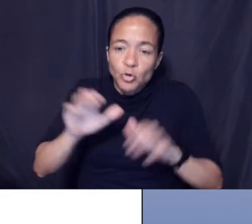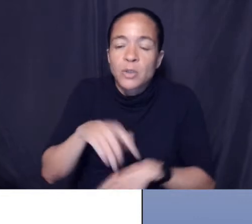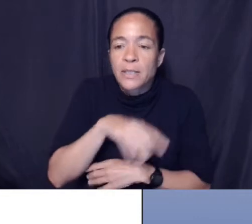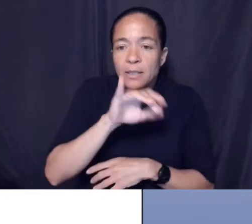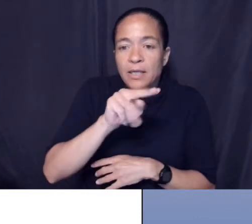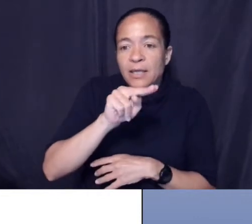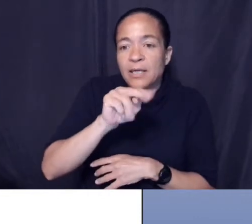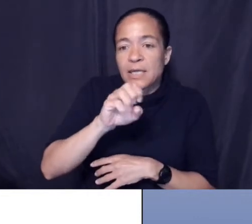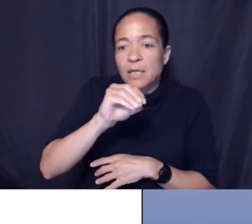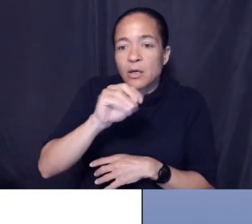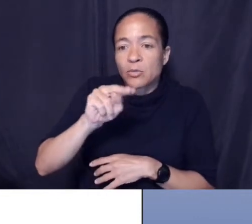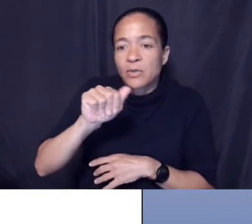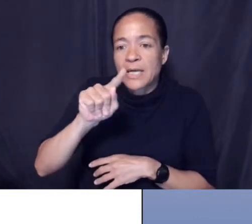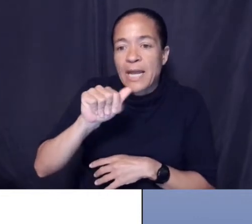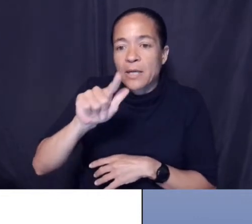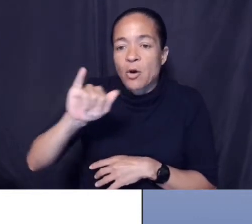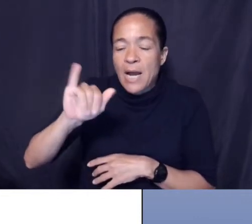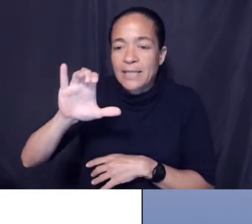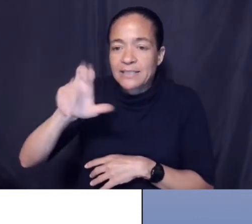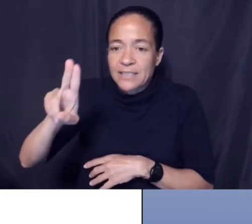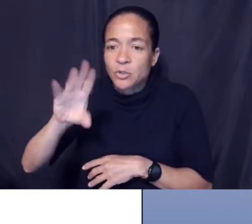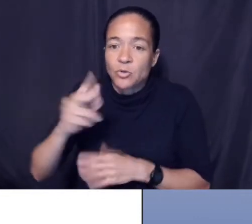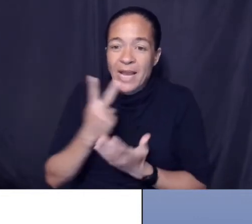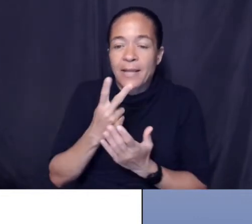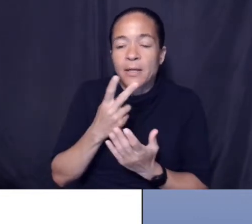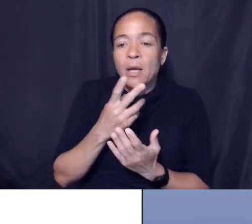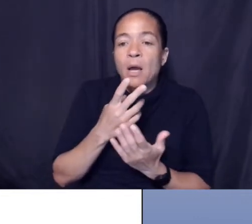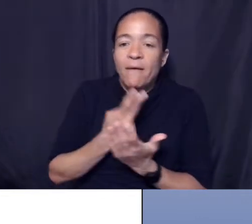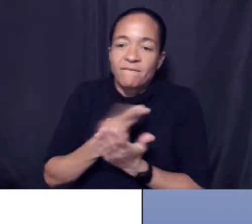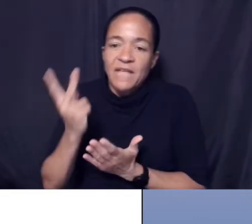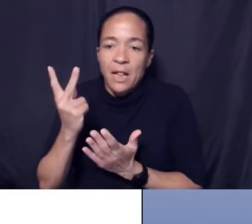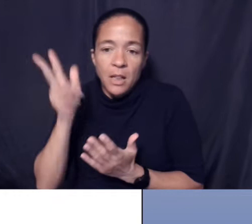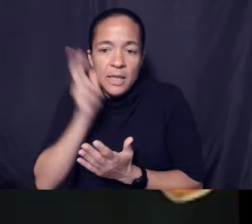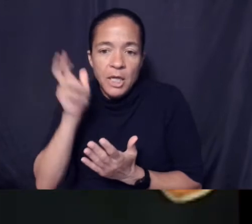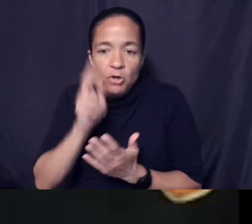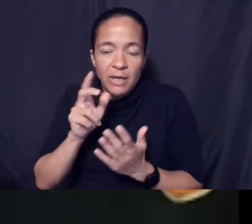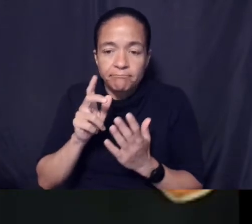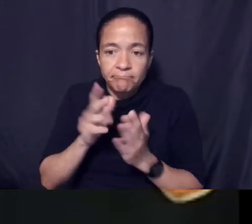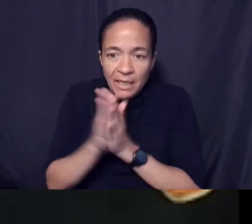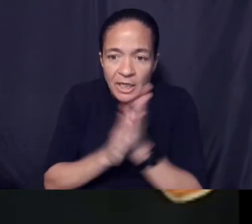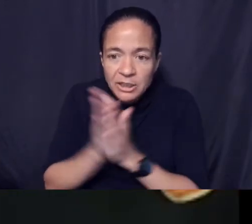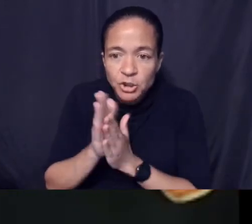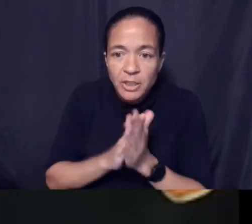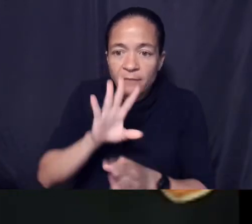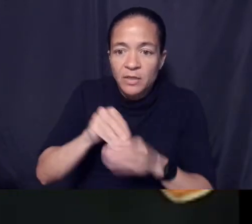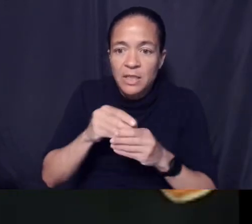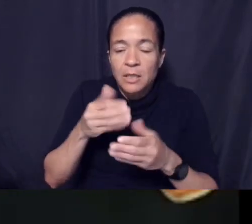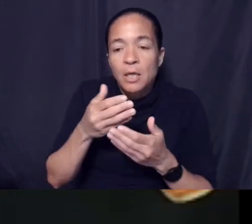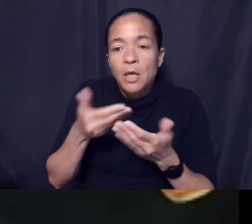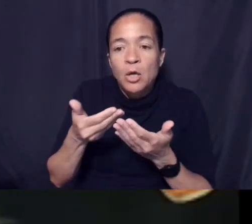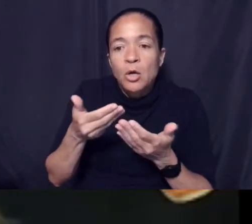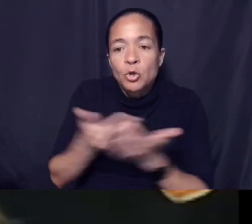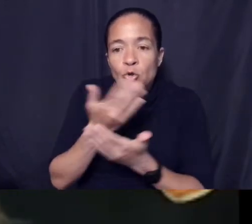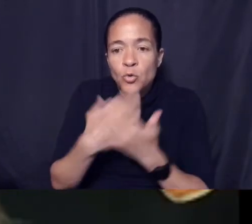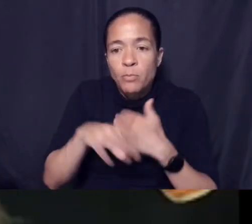ICU, and we're doing a failed hearing initiative in the newborn nursery. And so with that, I'm happy to take